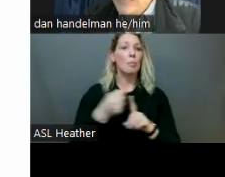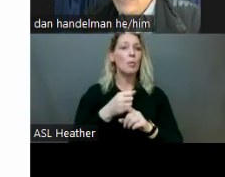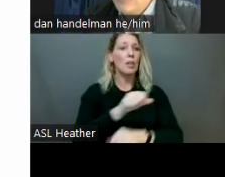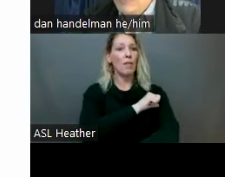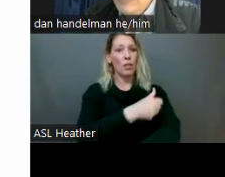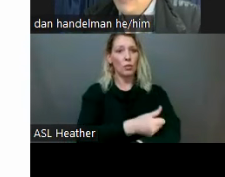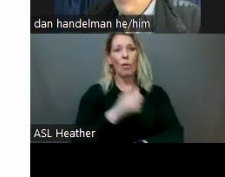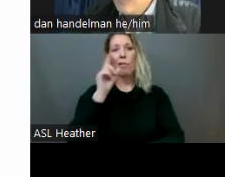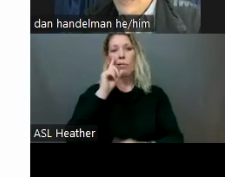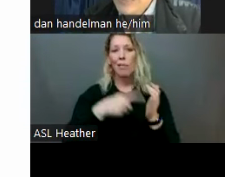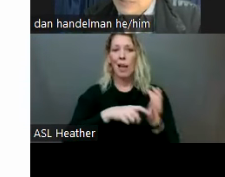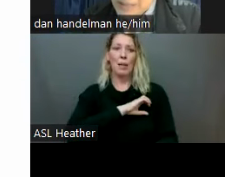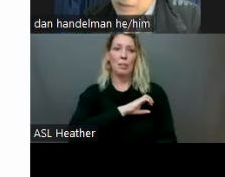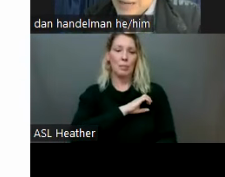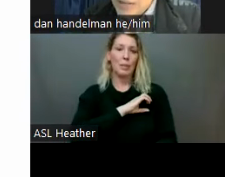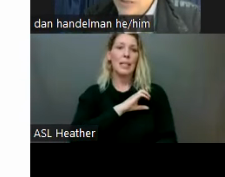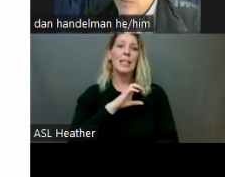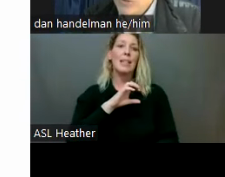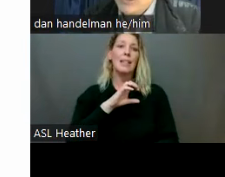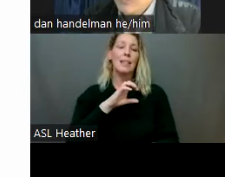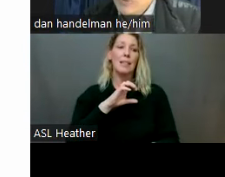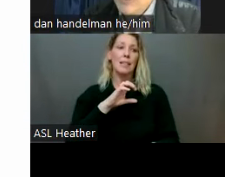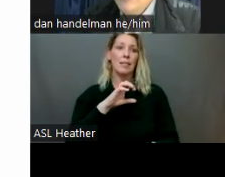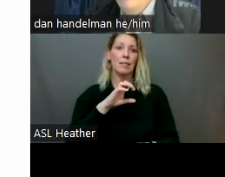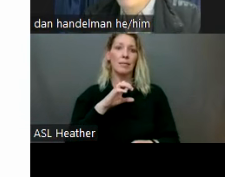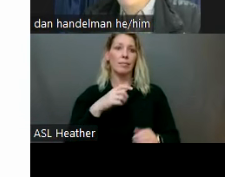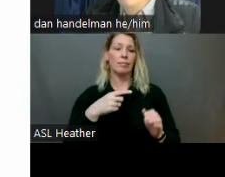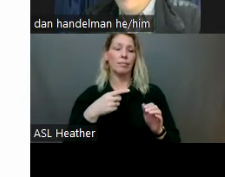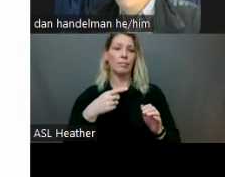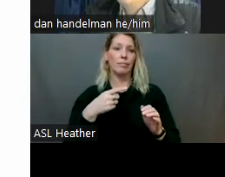of authority, such as using police credentials in a personal dispute.